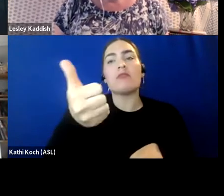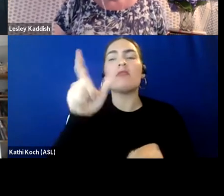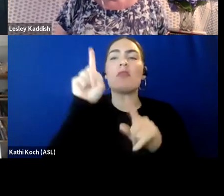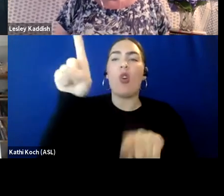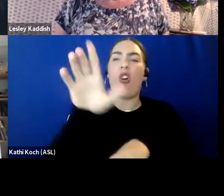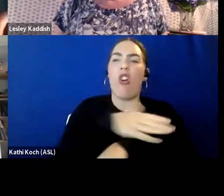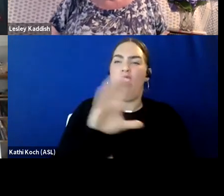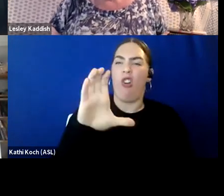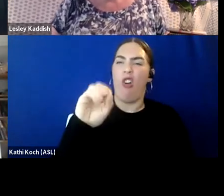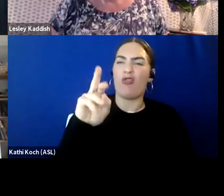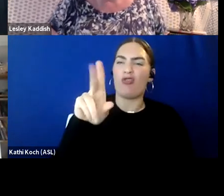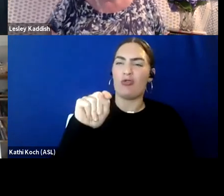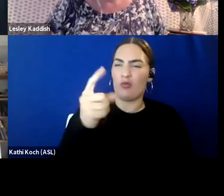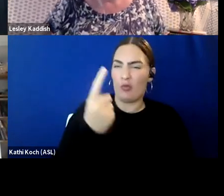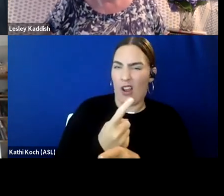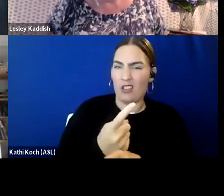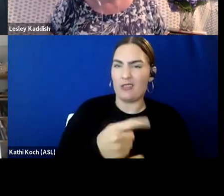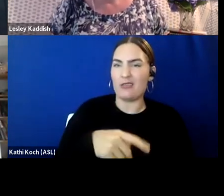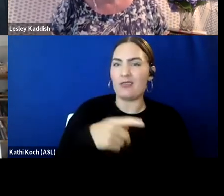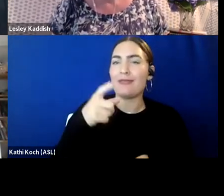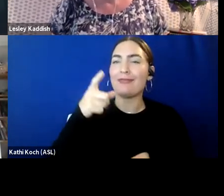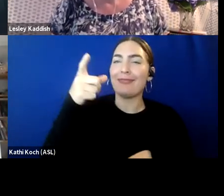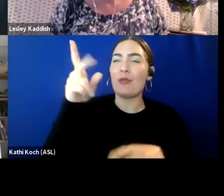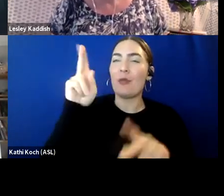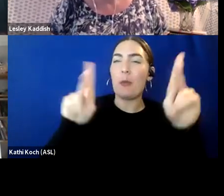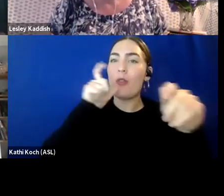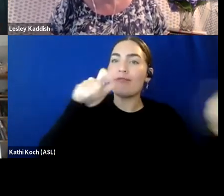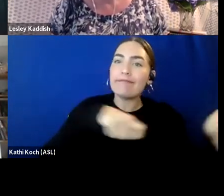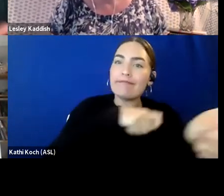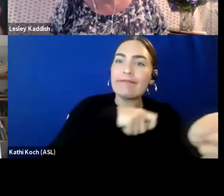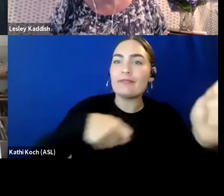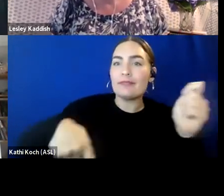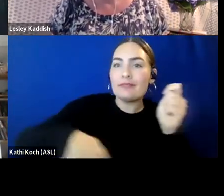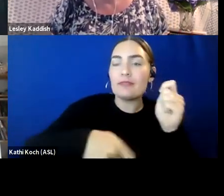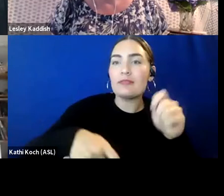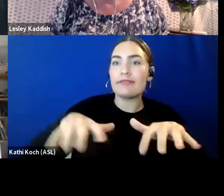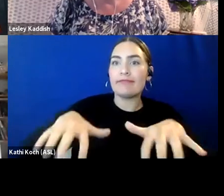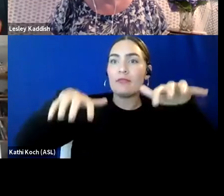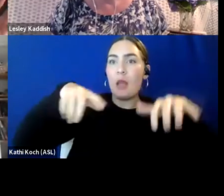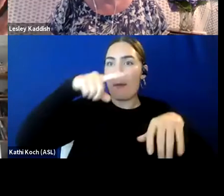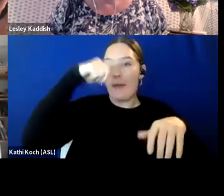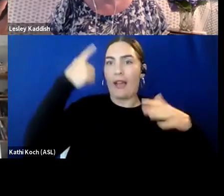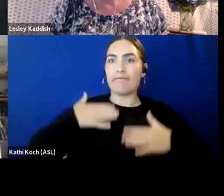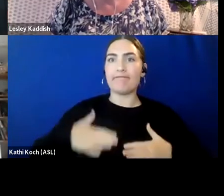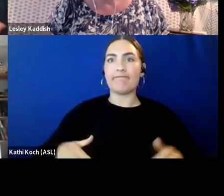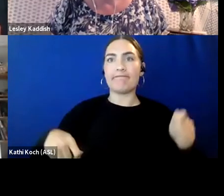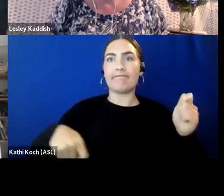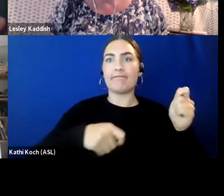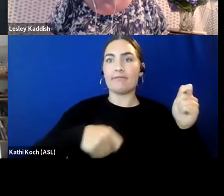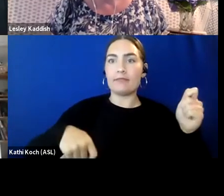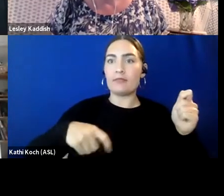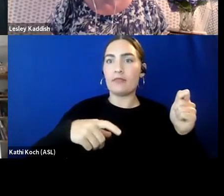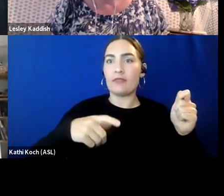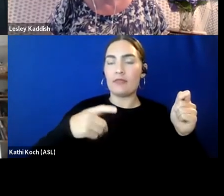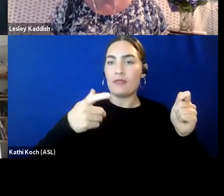typically you would be wearing a black dress and, you know, you efface yourself for the instruments themselves to come forward